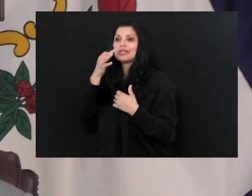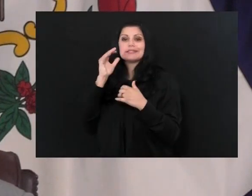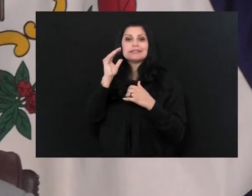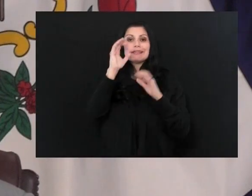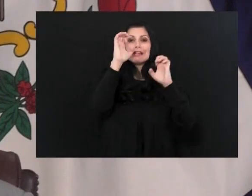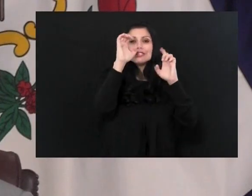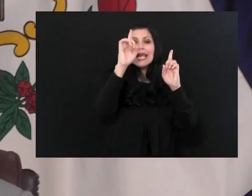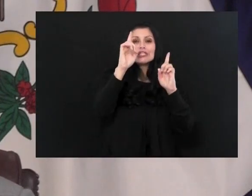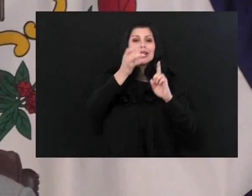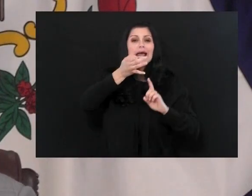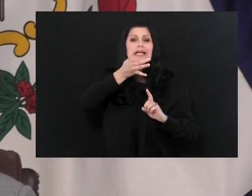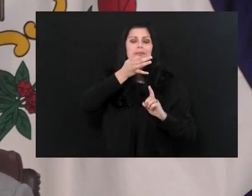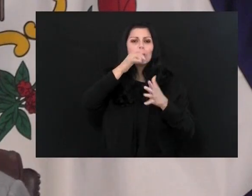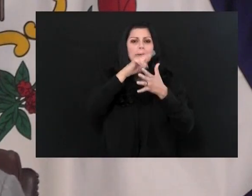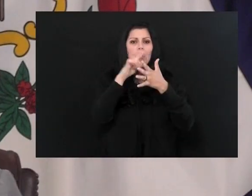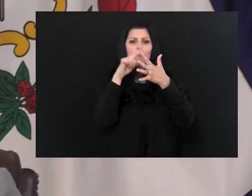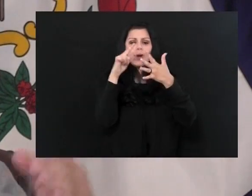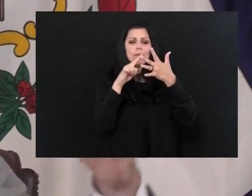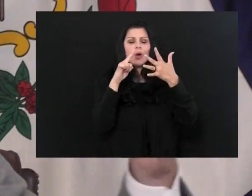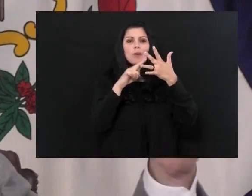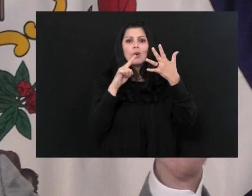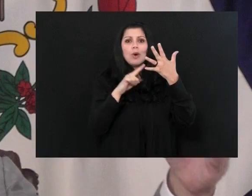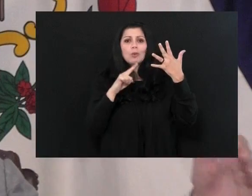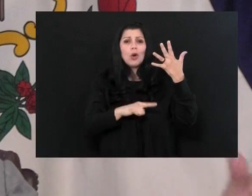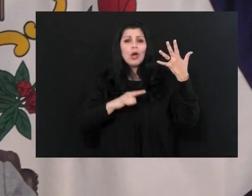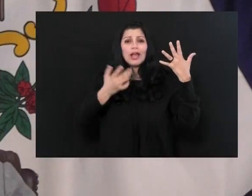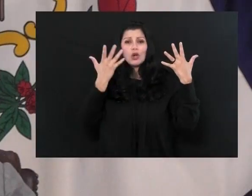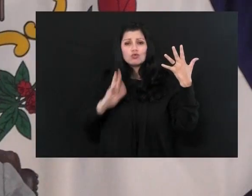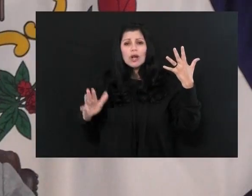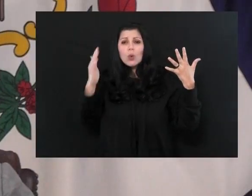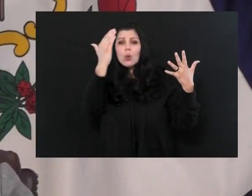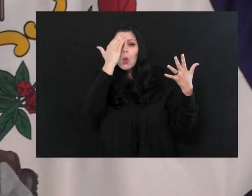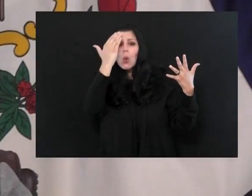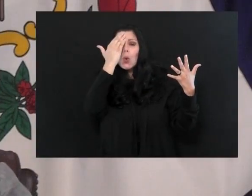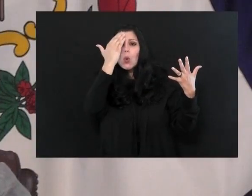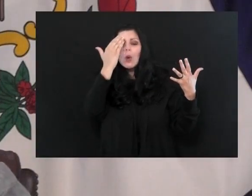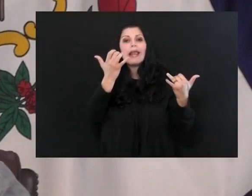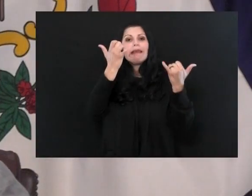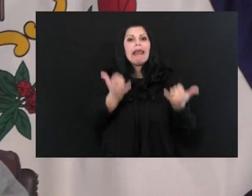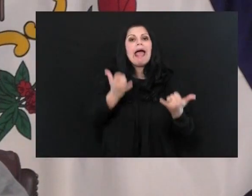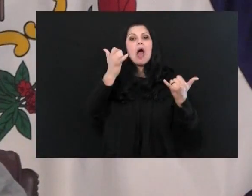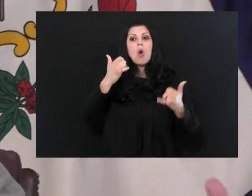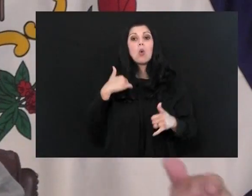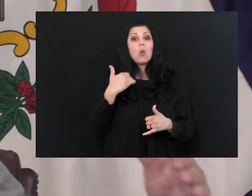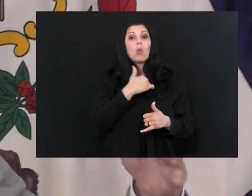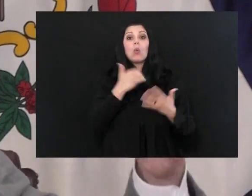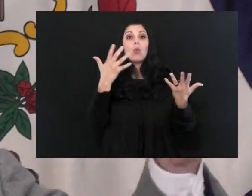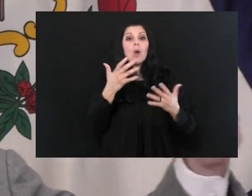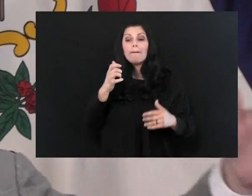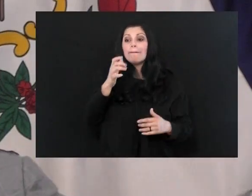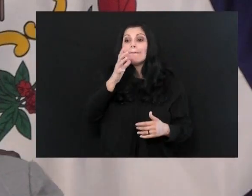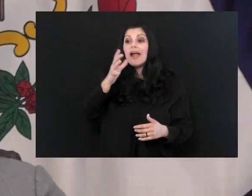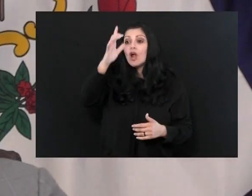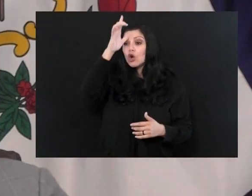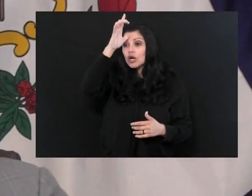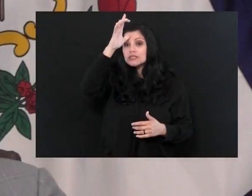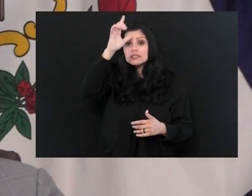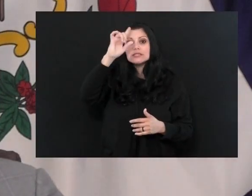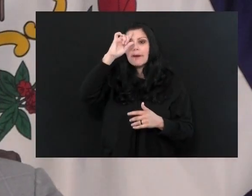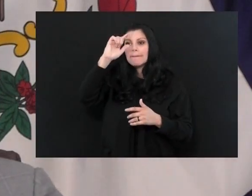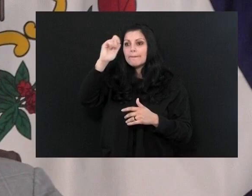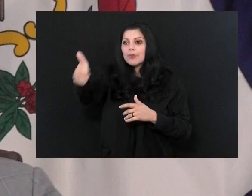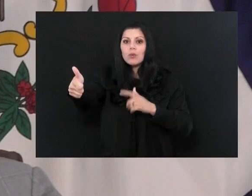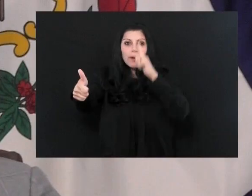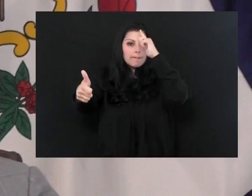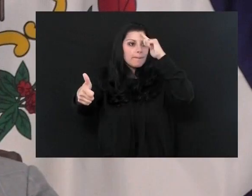everybody from all the way down to giving our parents a choice to whether they want